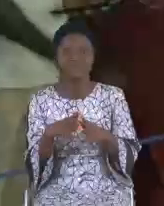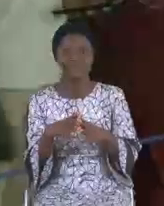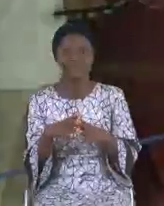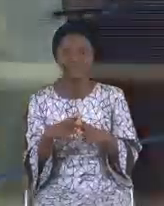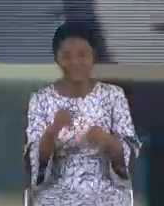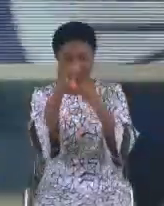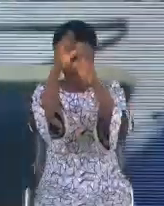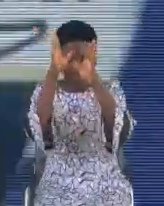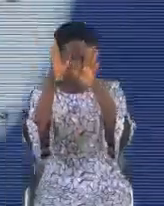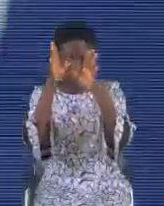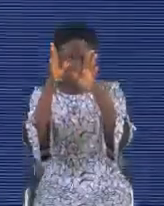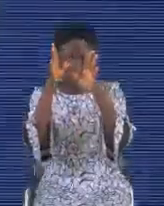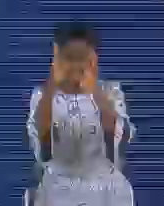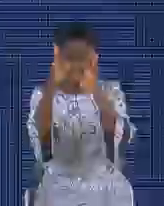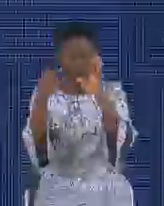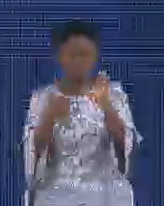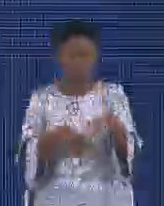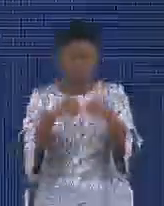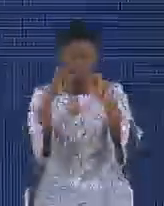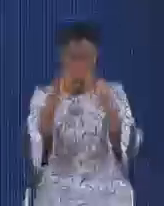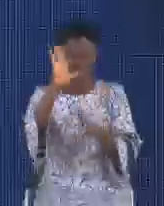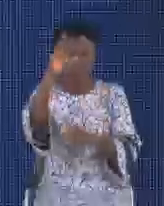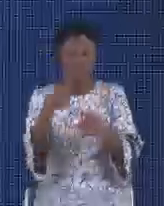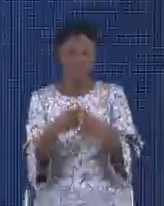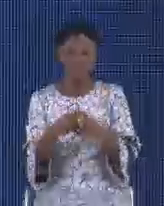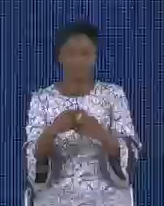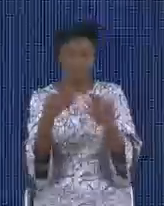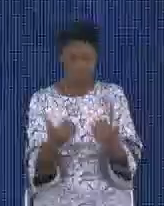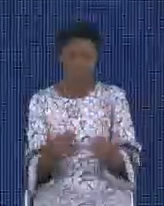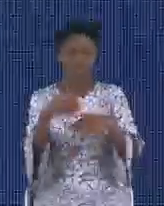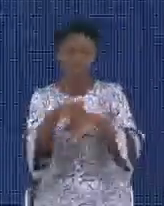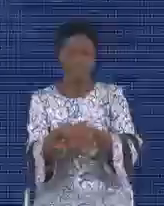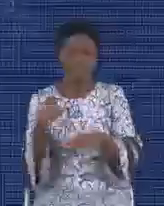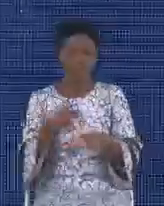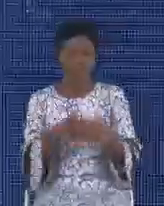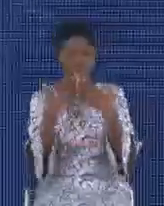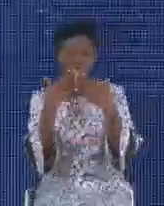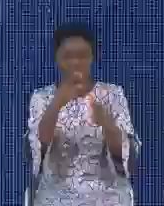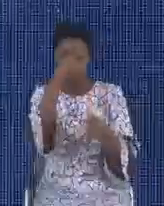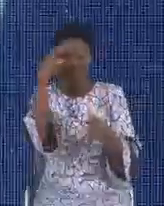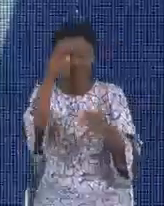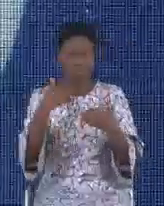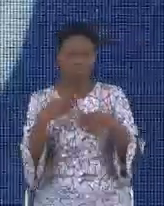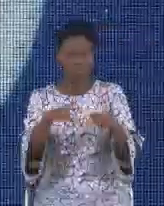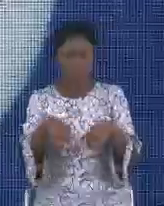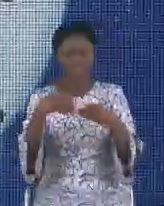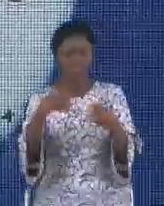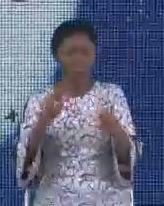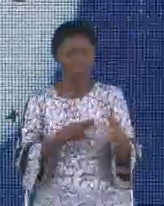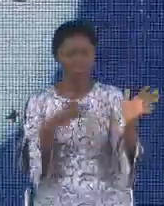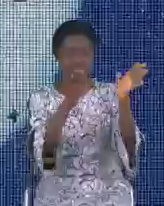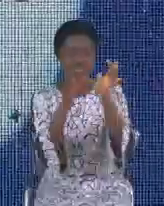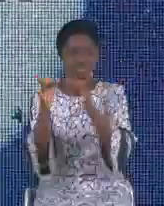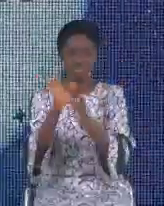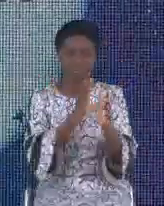Father, we bless your name tonight. We thank you because you have given us Jesus